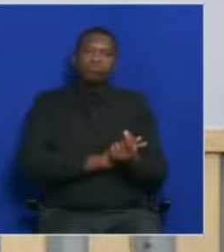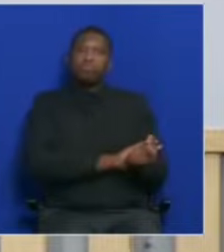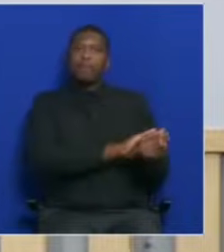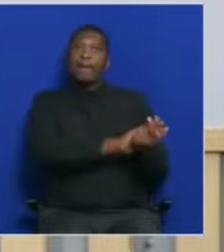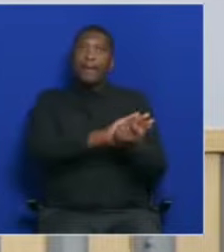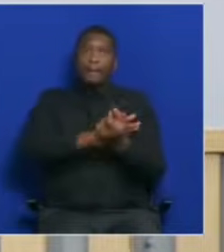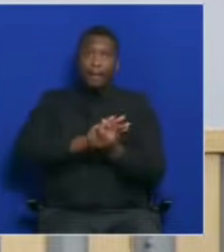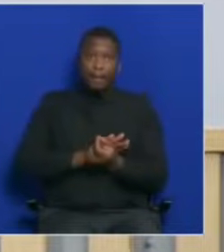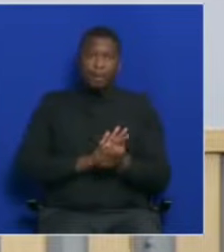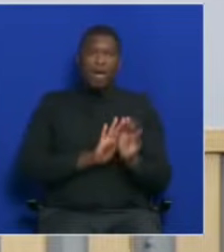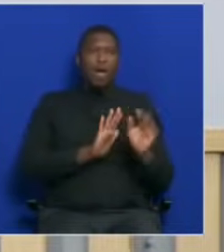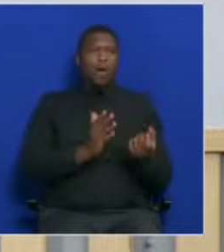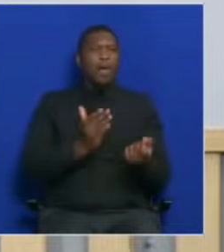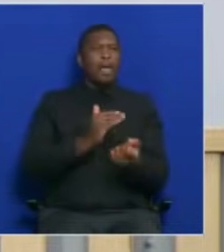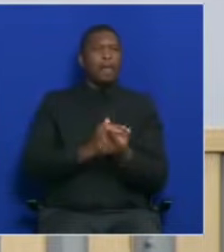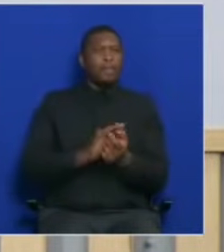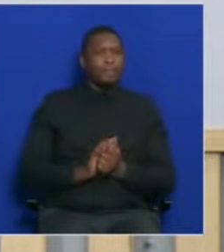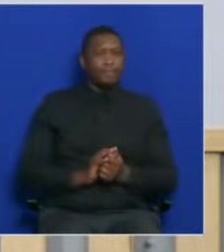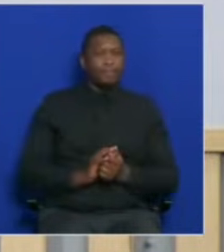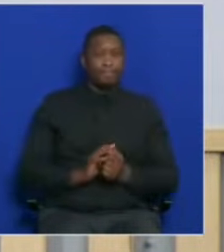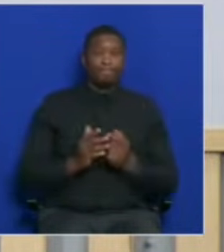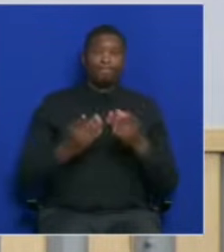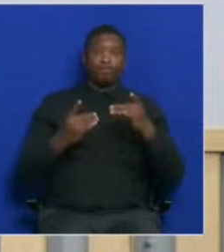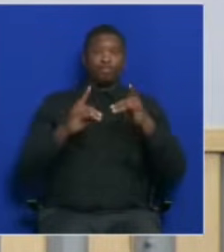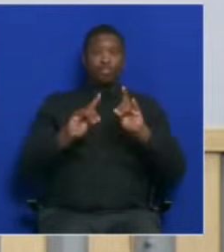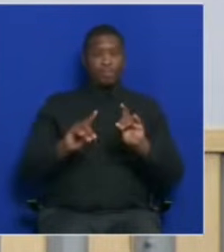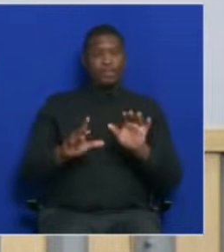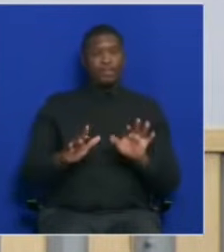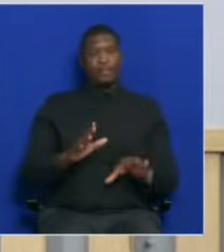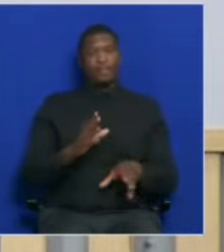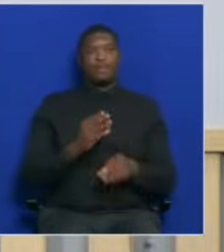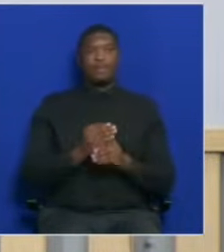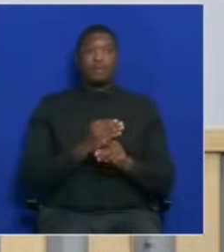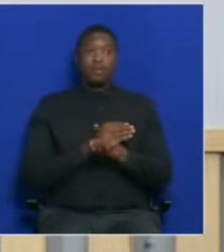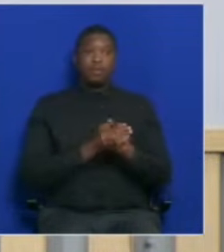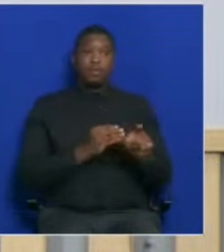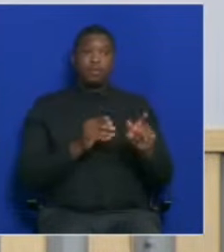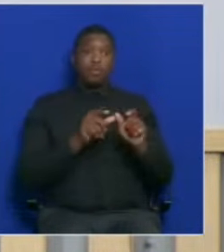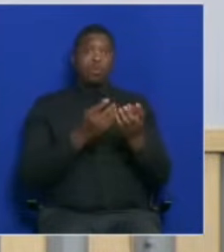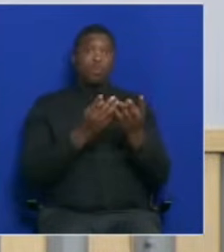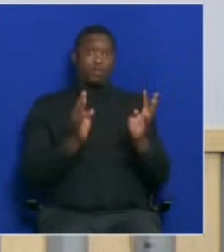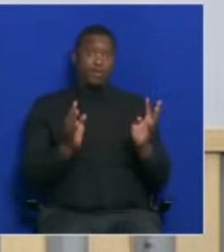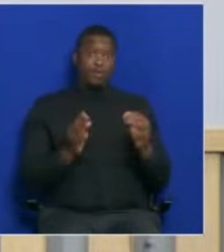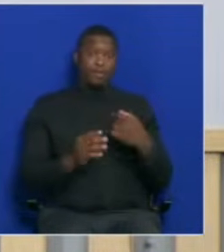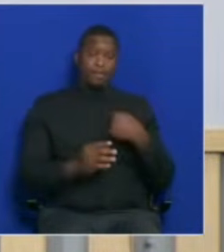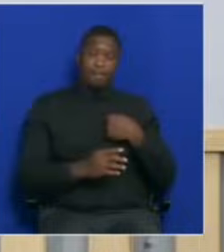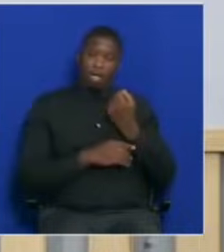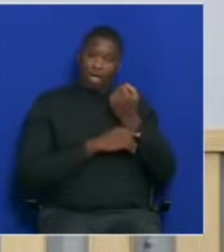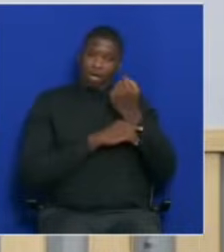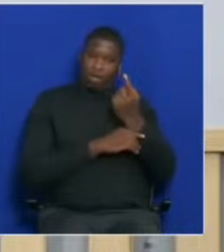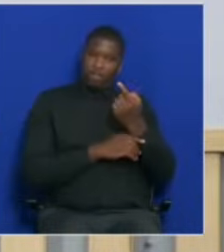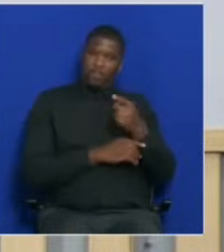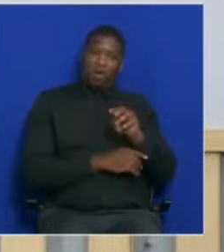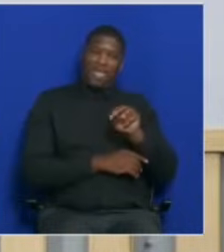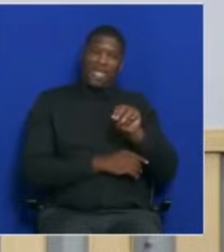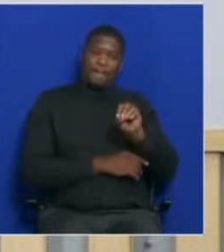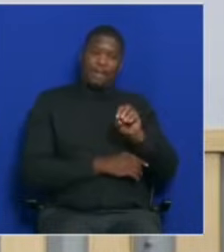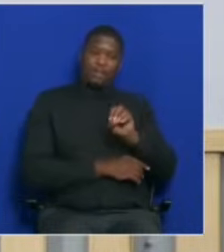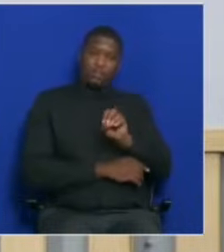Chairperson and Commissioners, my understanding of MS01 is that it records